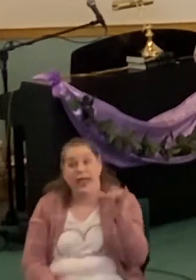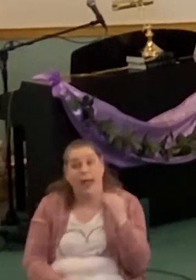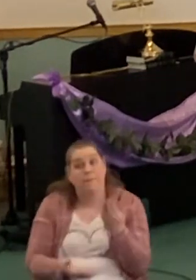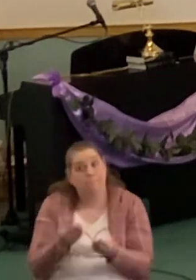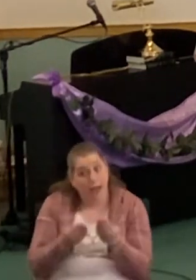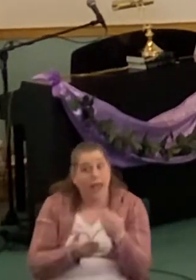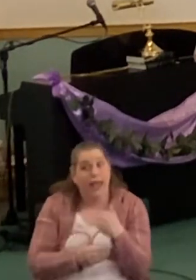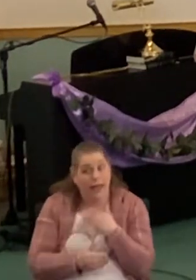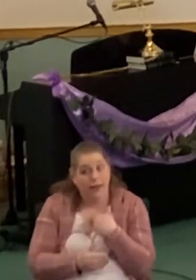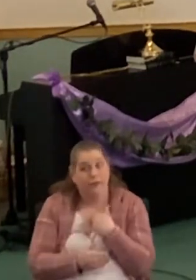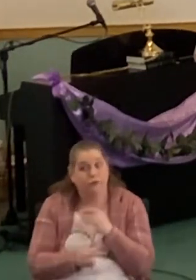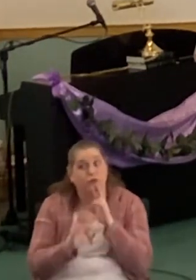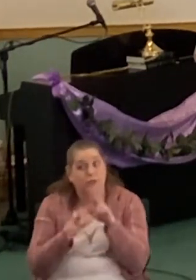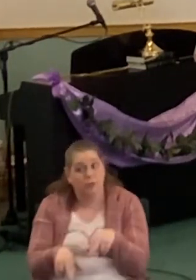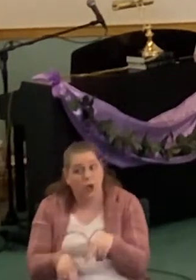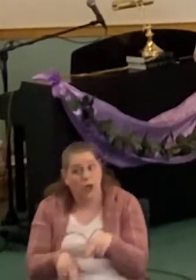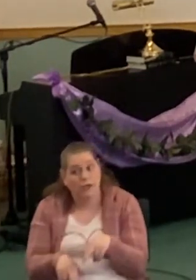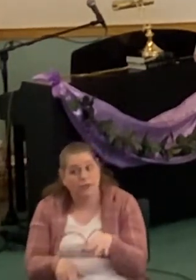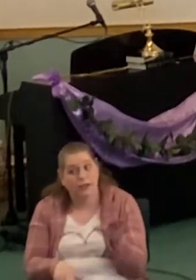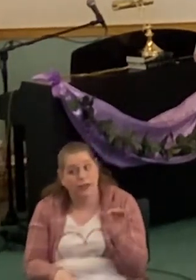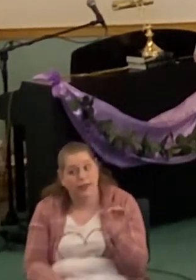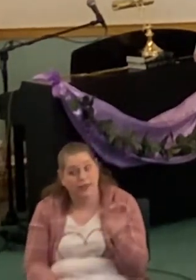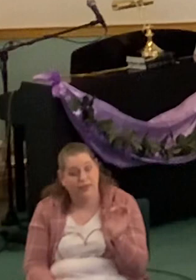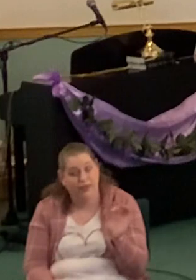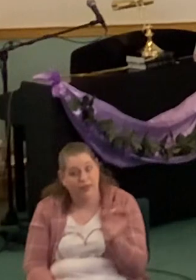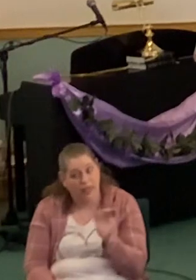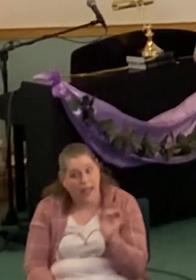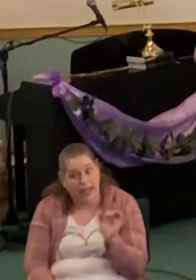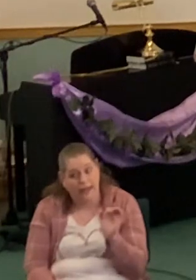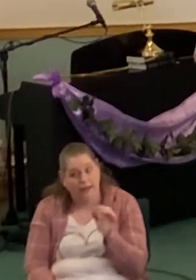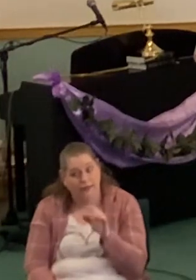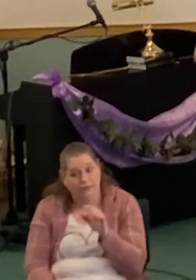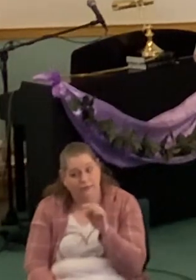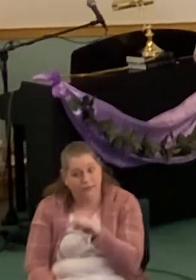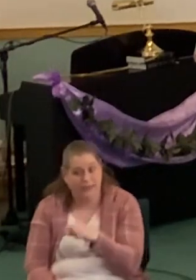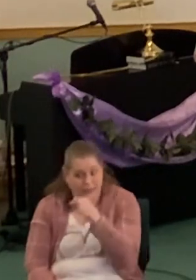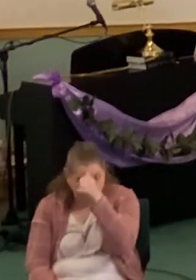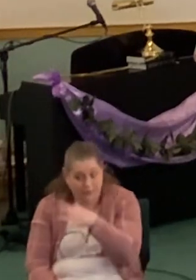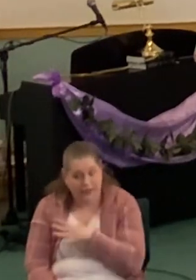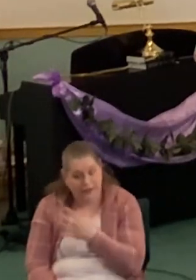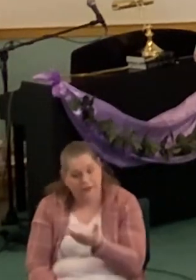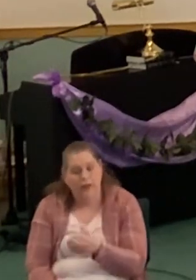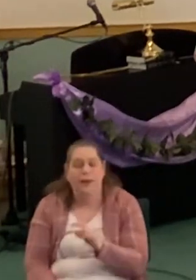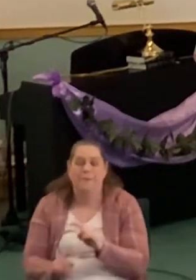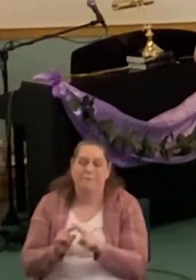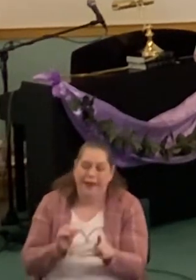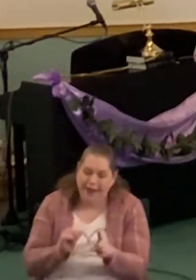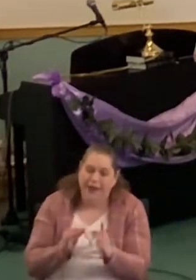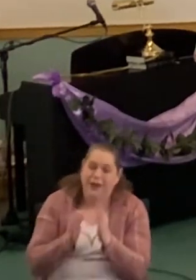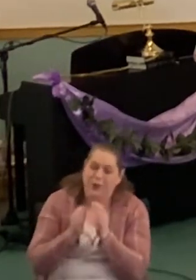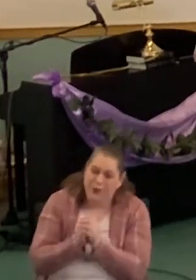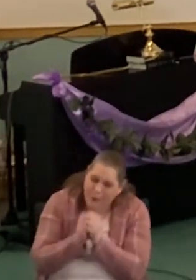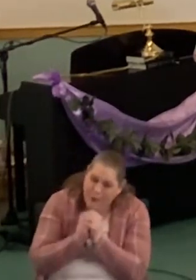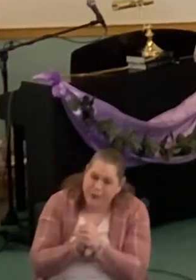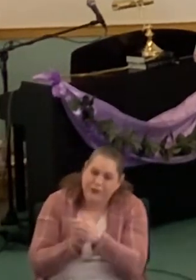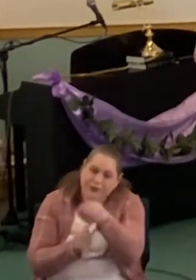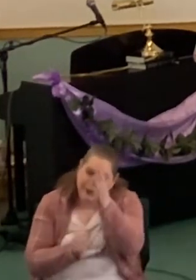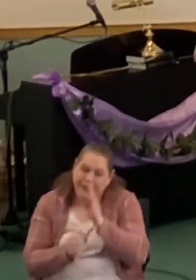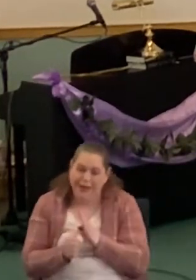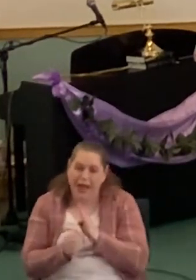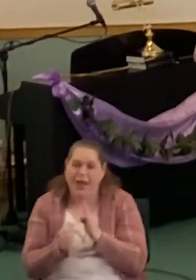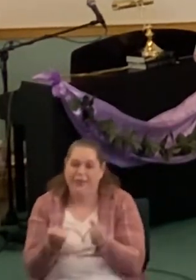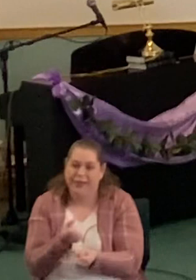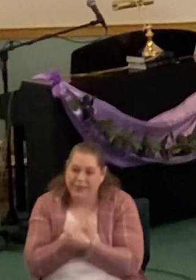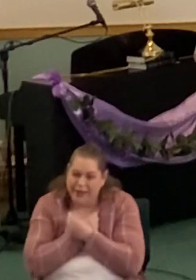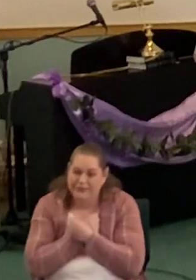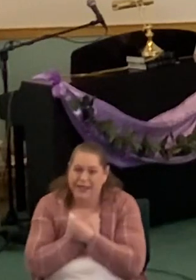evoke a response like Lee Trevino has shared. But we worship a God that loves us, that gave his son for us. And